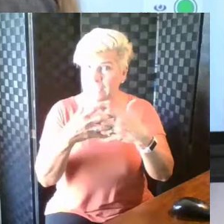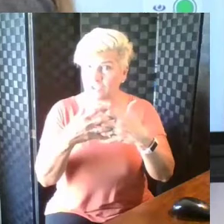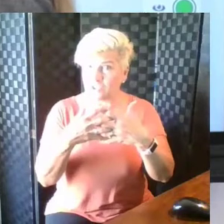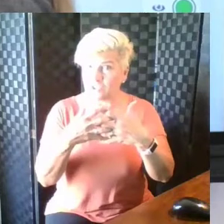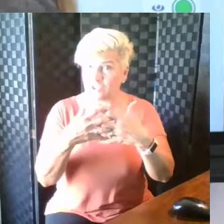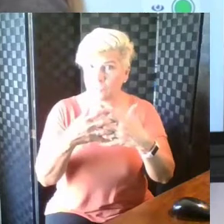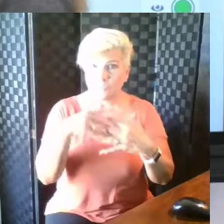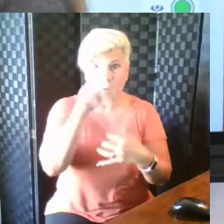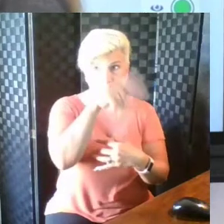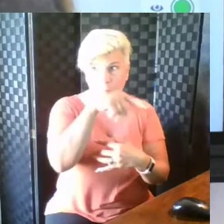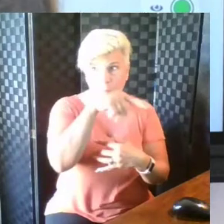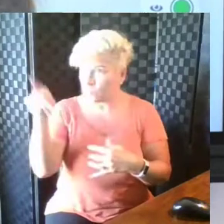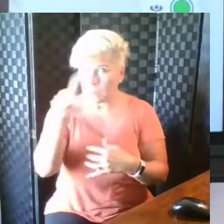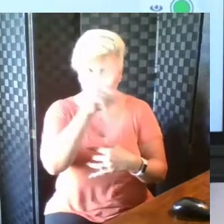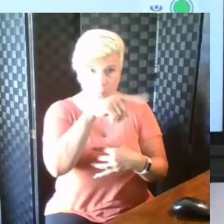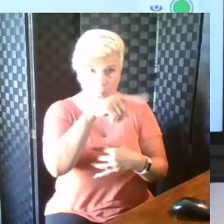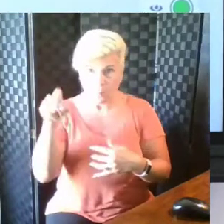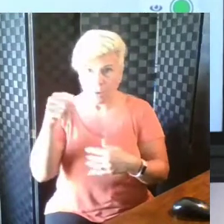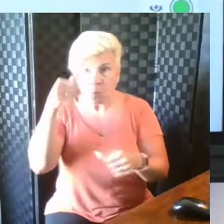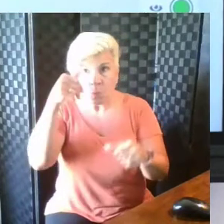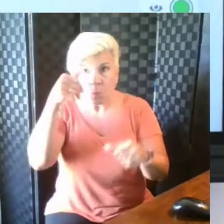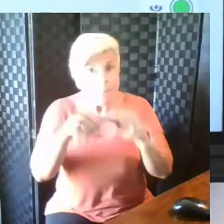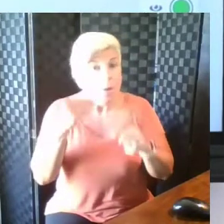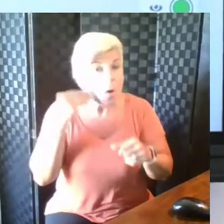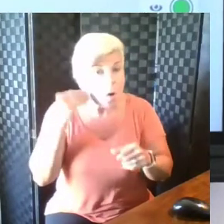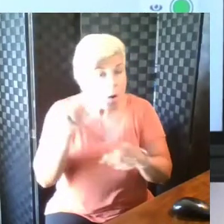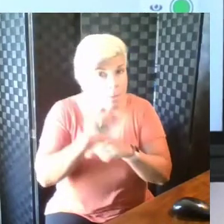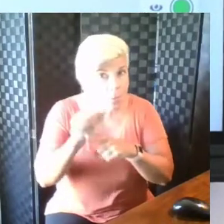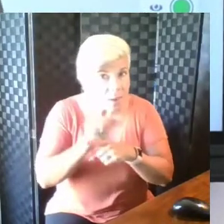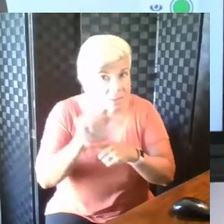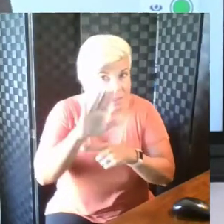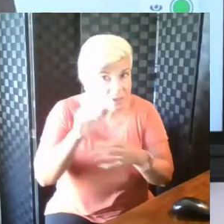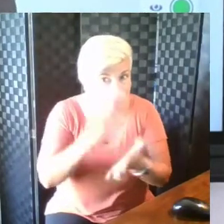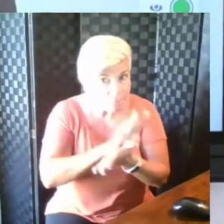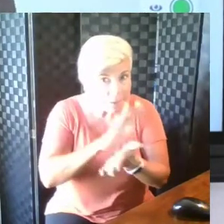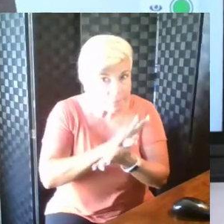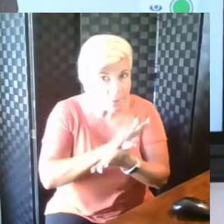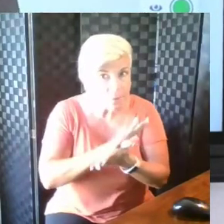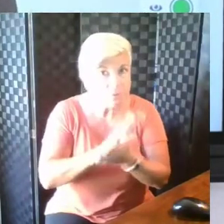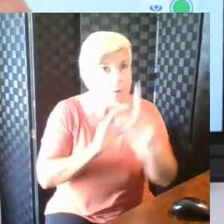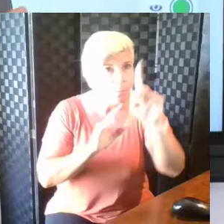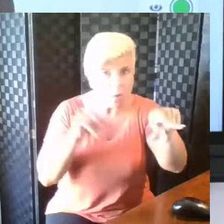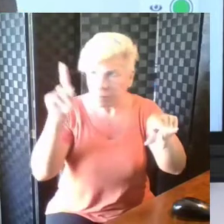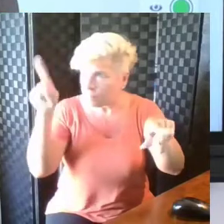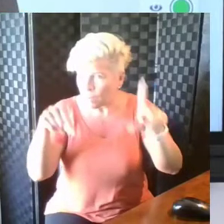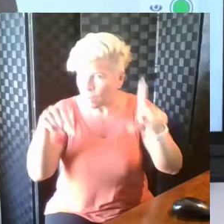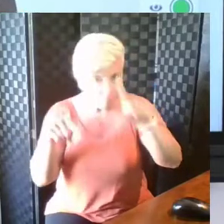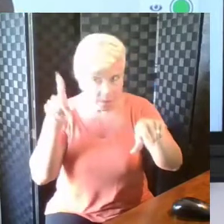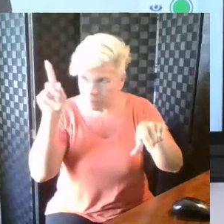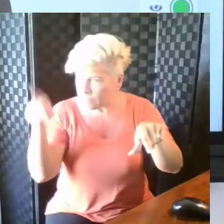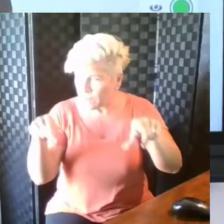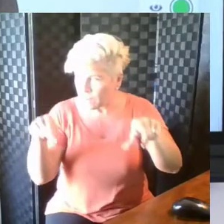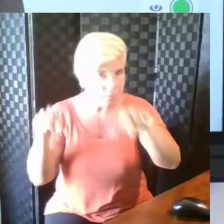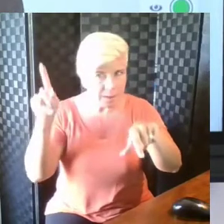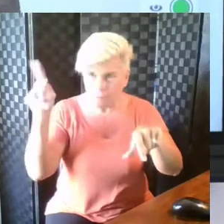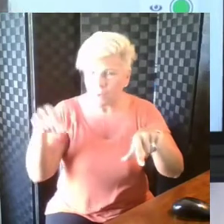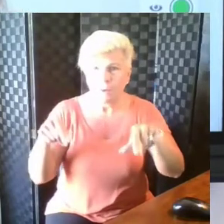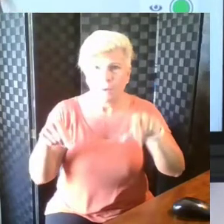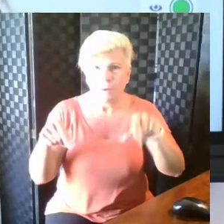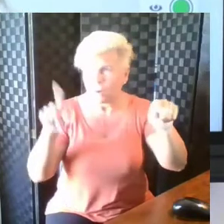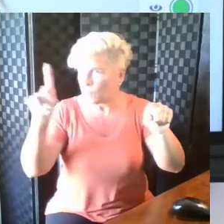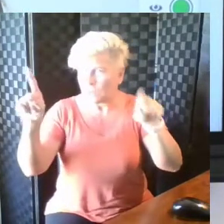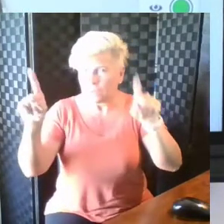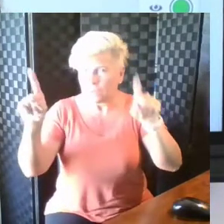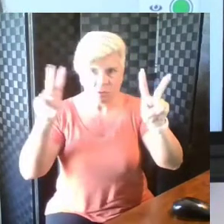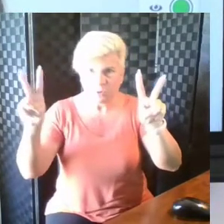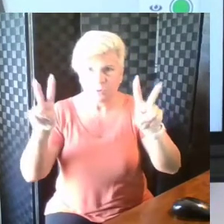going to be marking out 1 and 1. Remember, when you're at home and practicing in your packet, you can do that and mark off 1, 1, 2, 2. And when you're